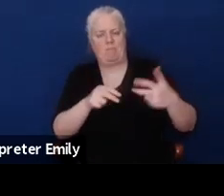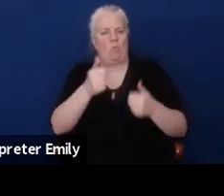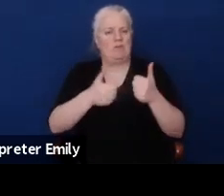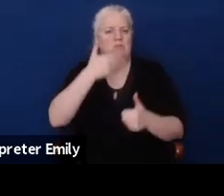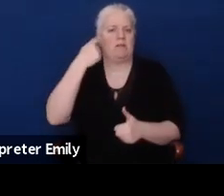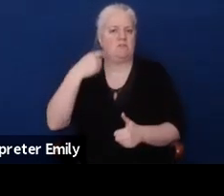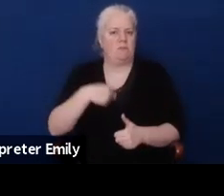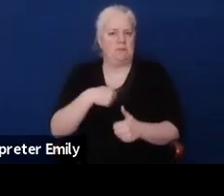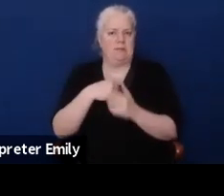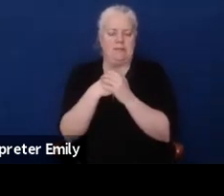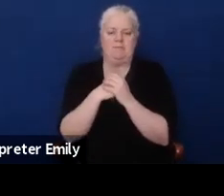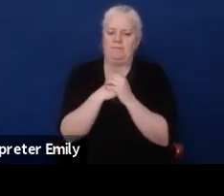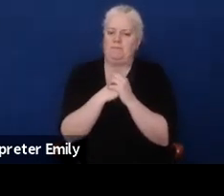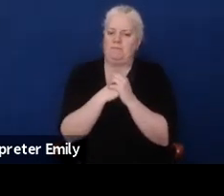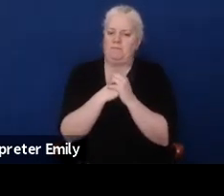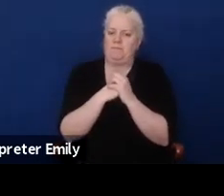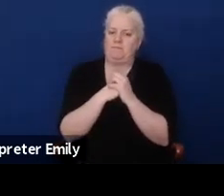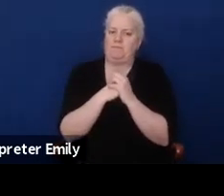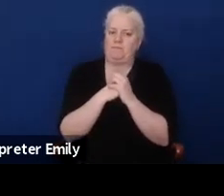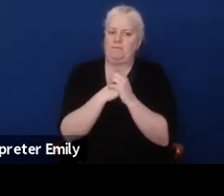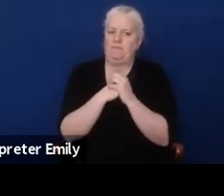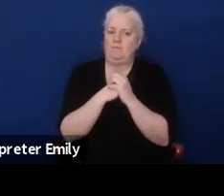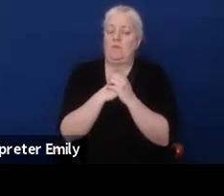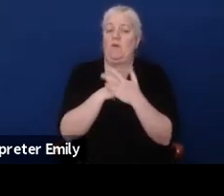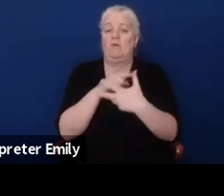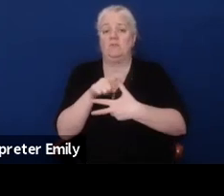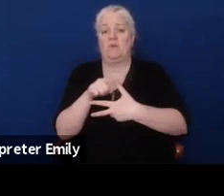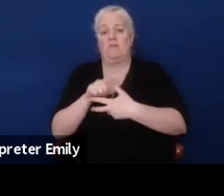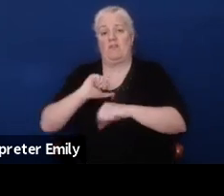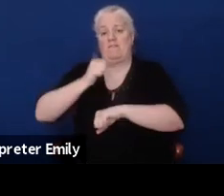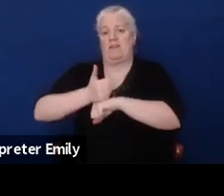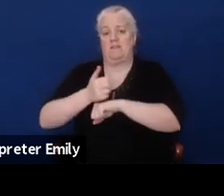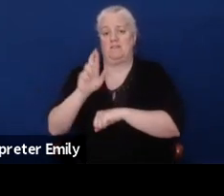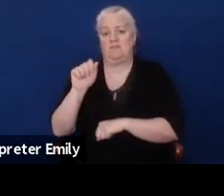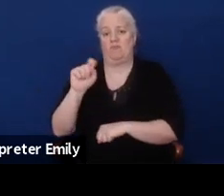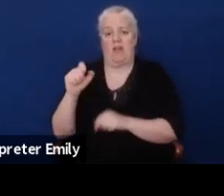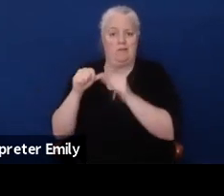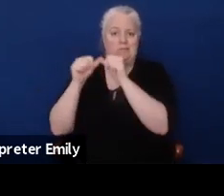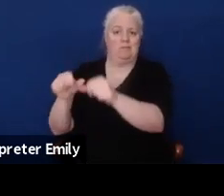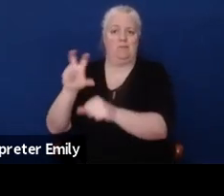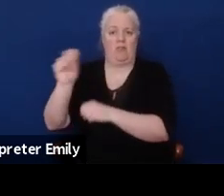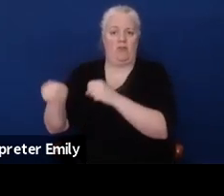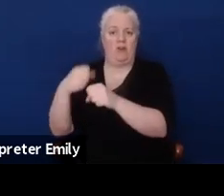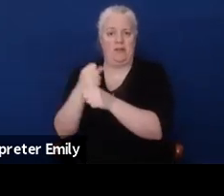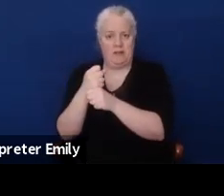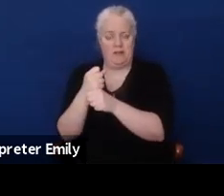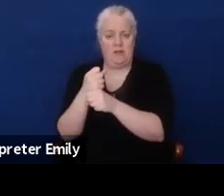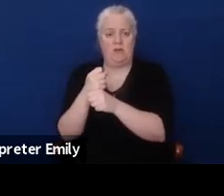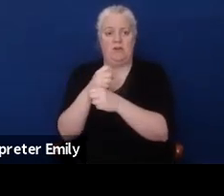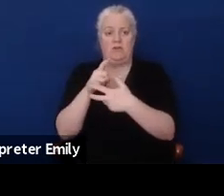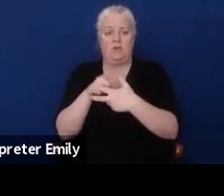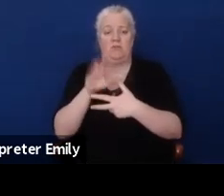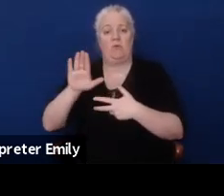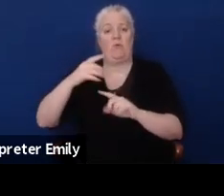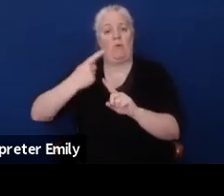want to also mention that even in the fixed rate loan for 30 years, your monthly payment might